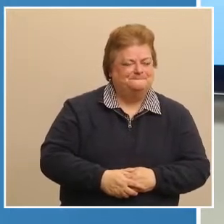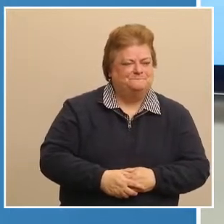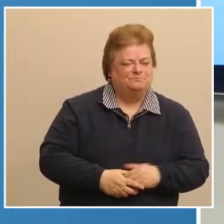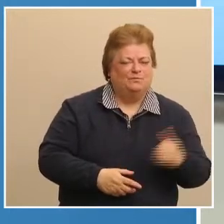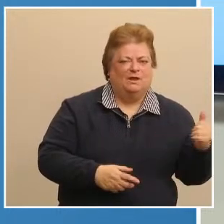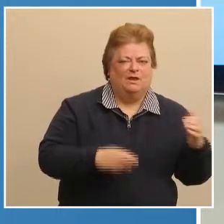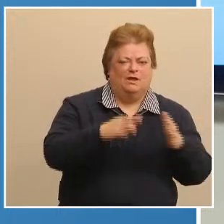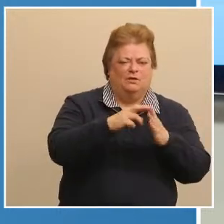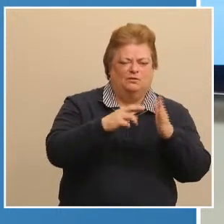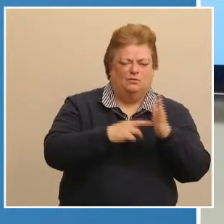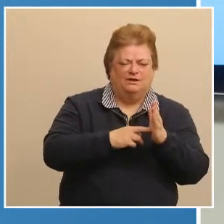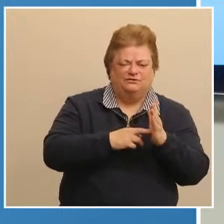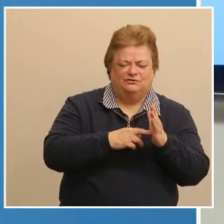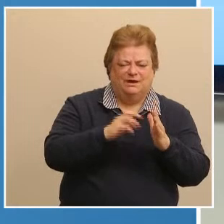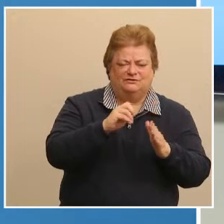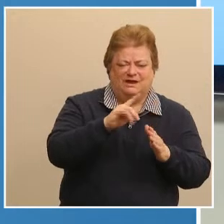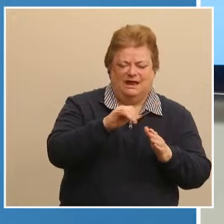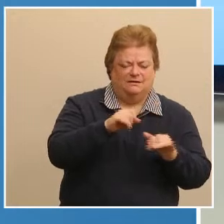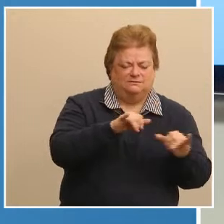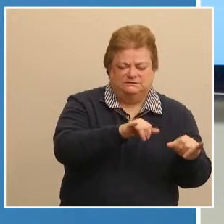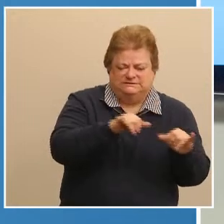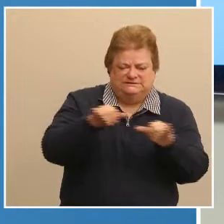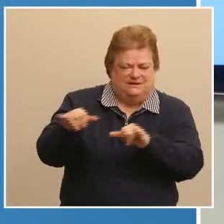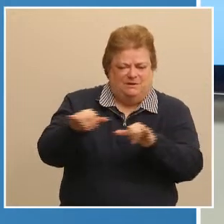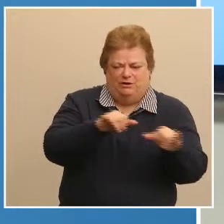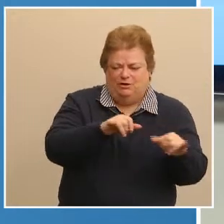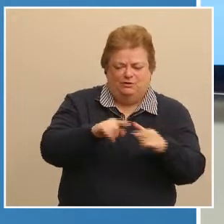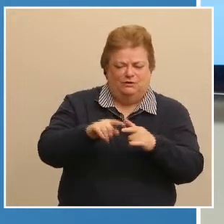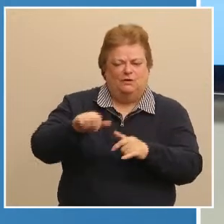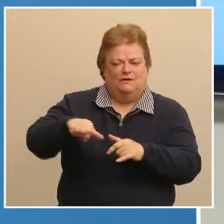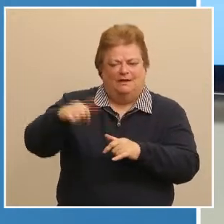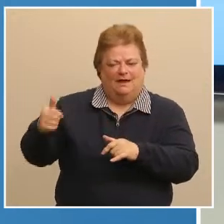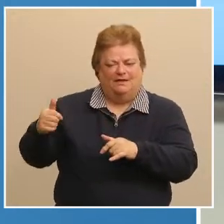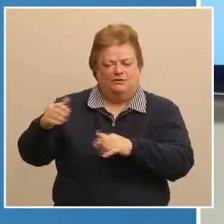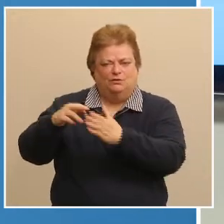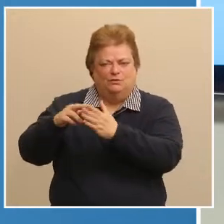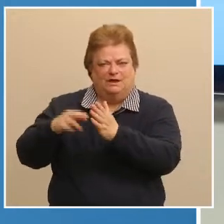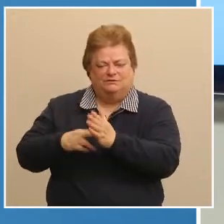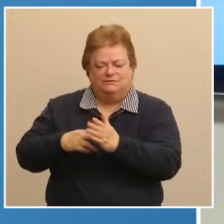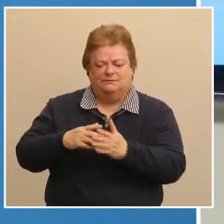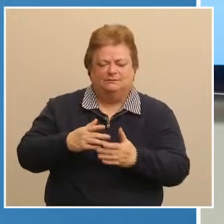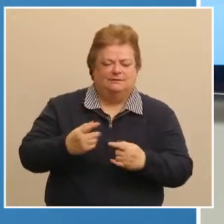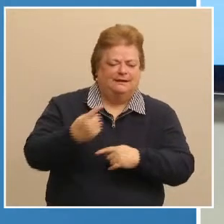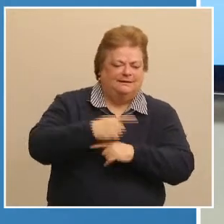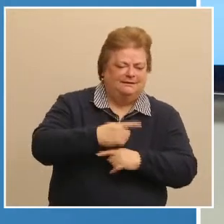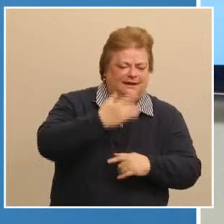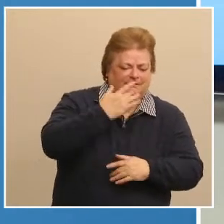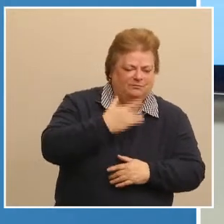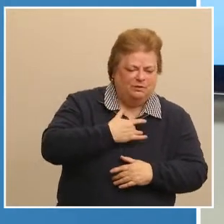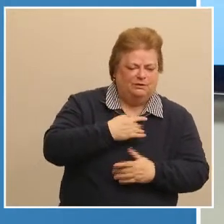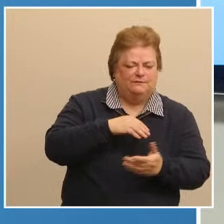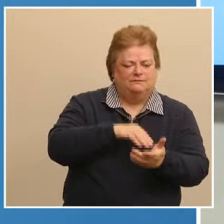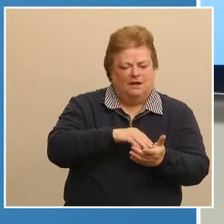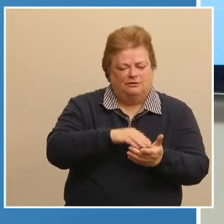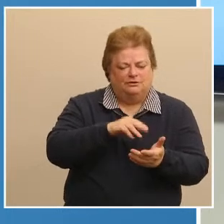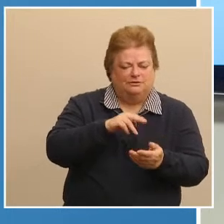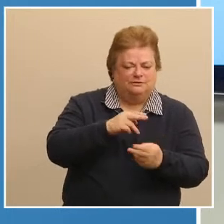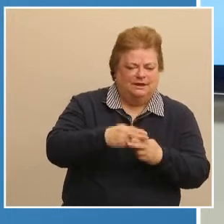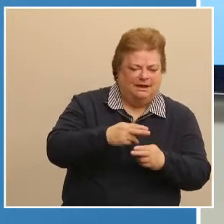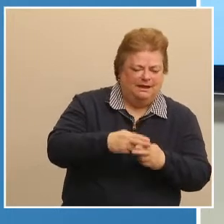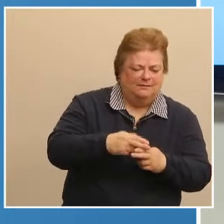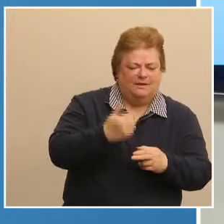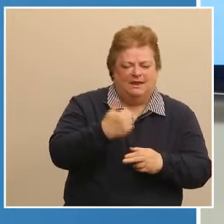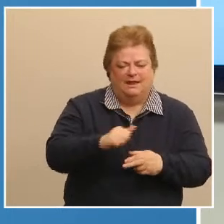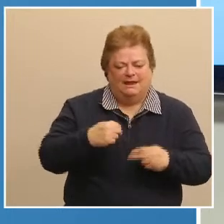And their registration is very similar to the other registration, just date of birth, physician name, any